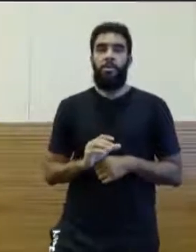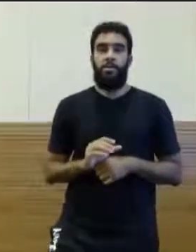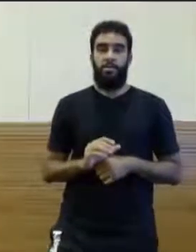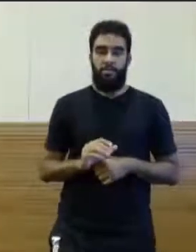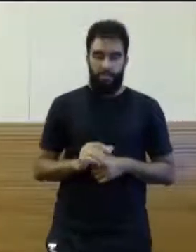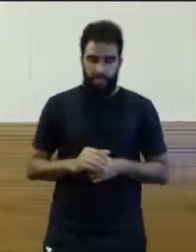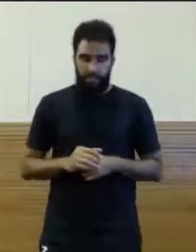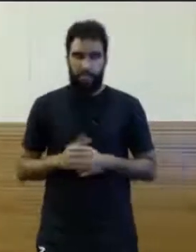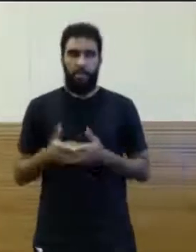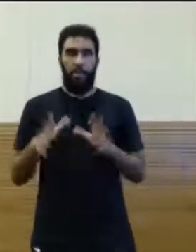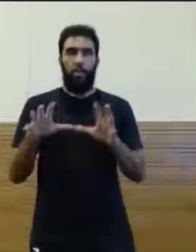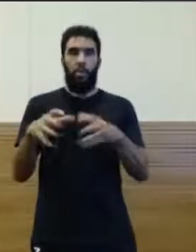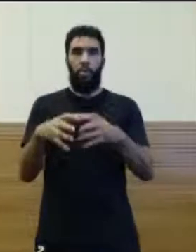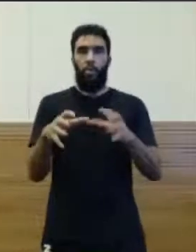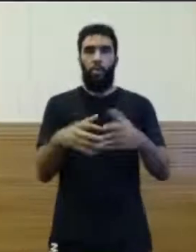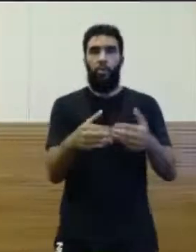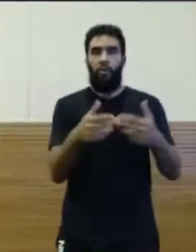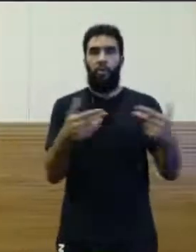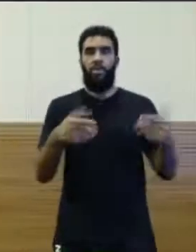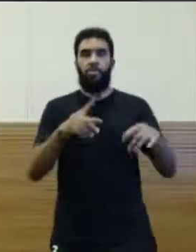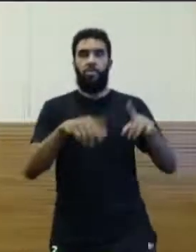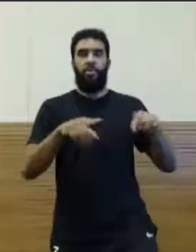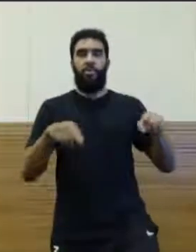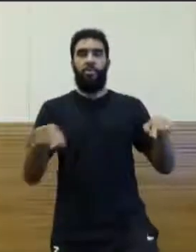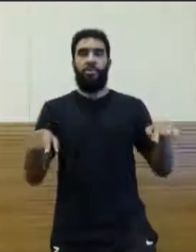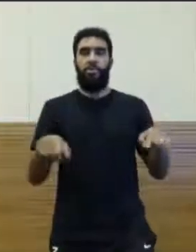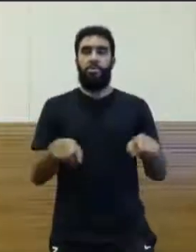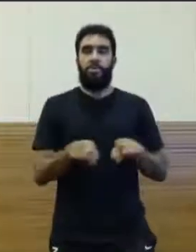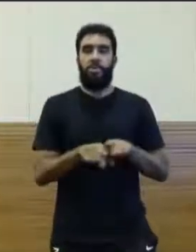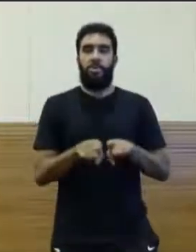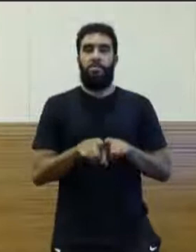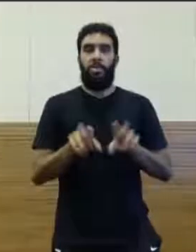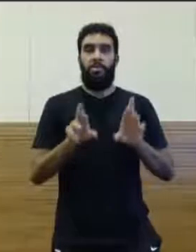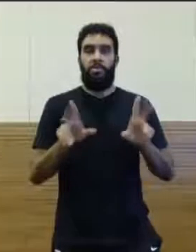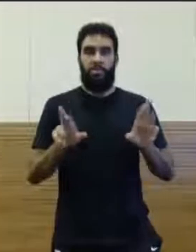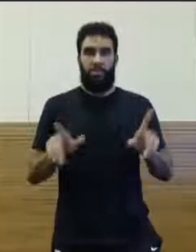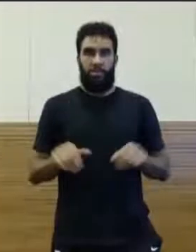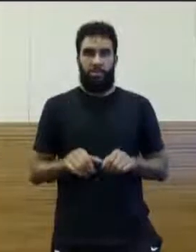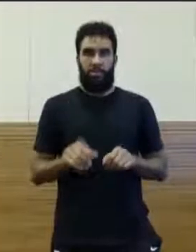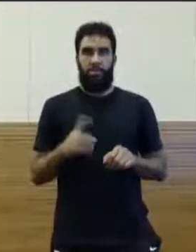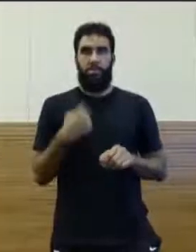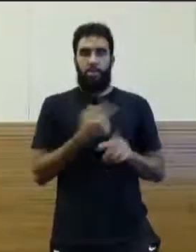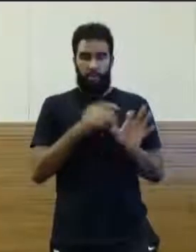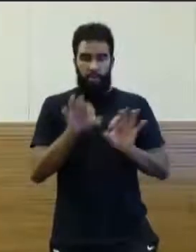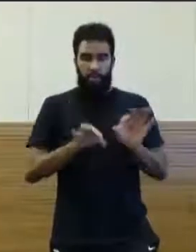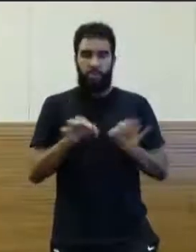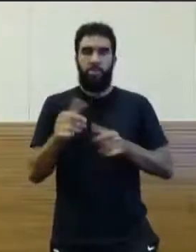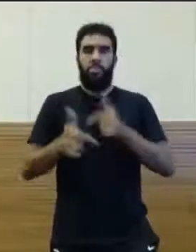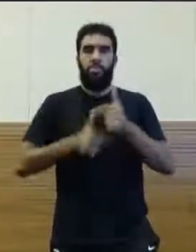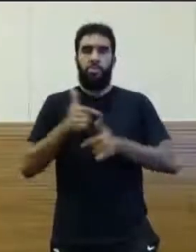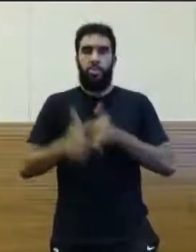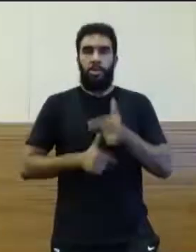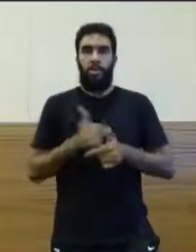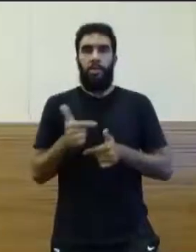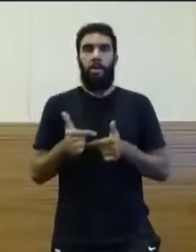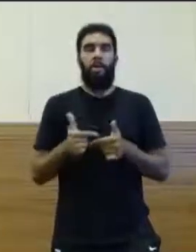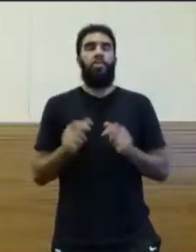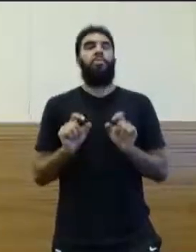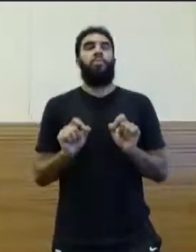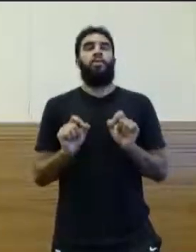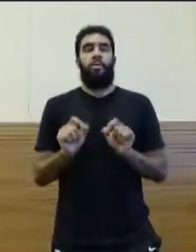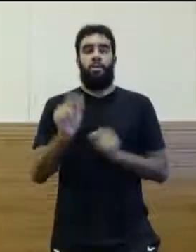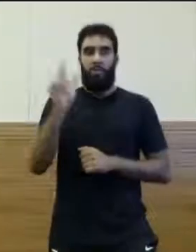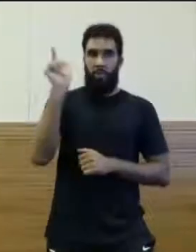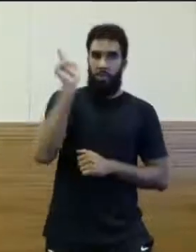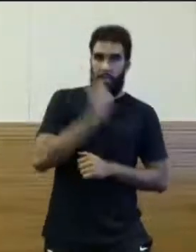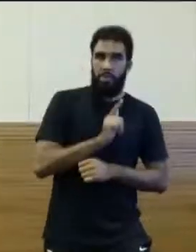ethnic groups in the country with a lot of diversities, different languages. So we did a work in the